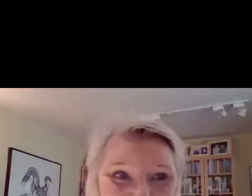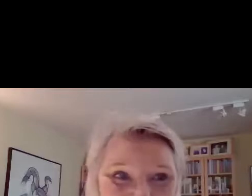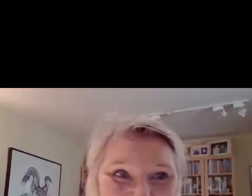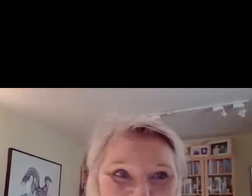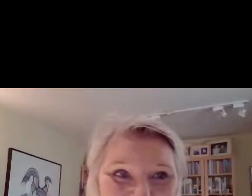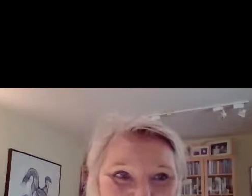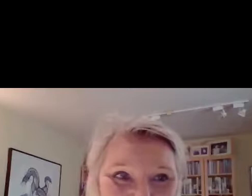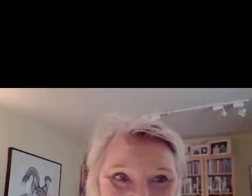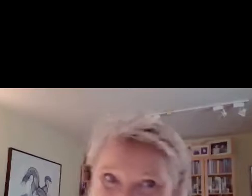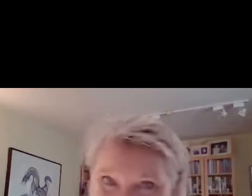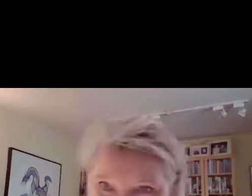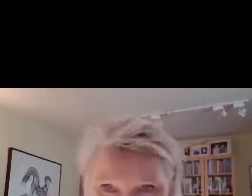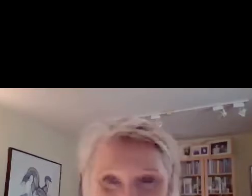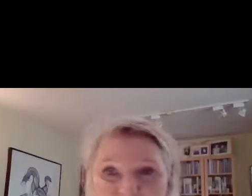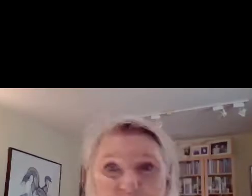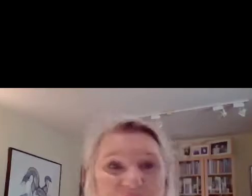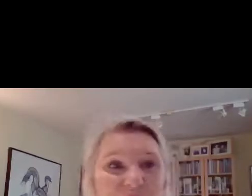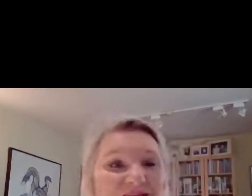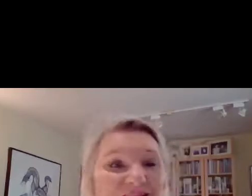Arts Chat session of March